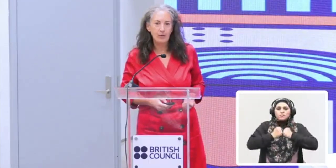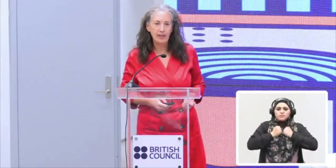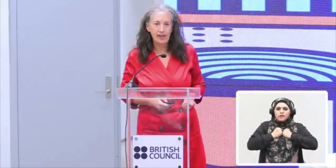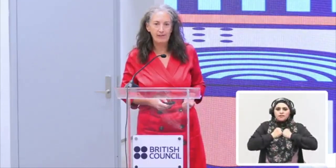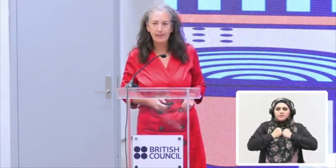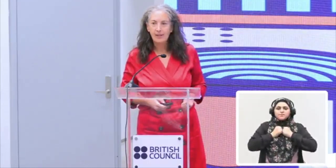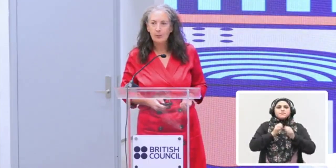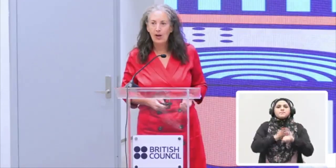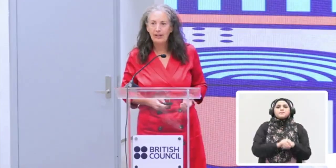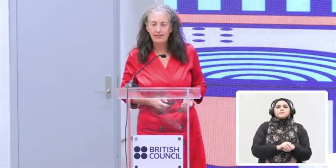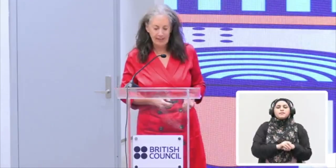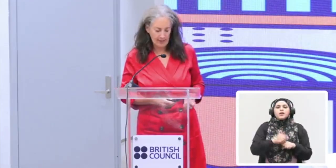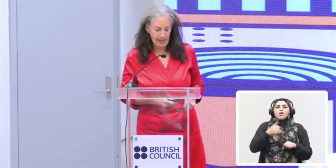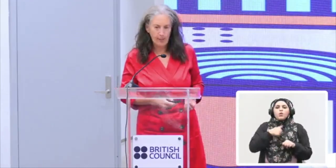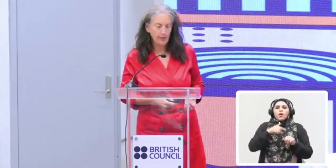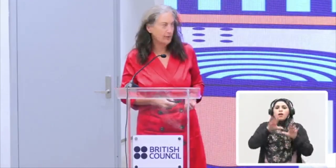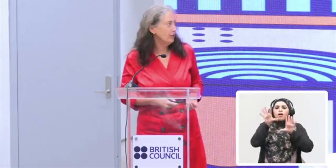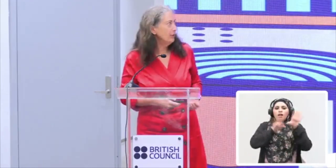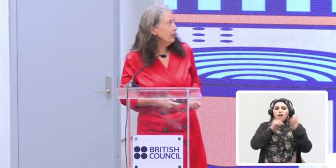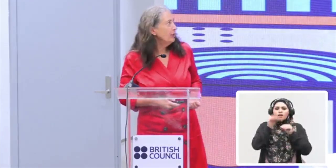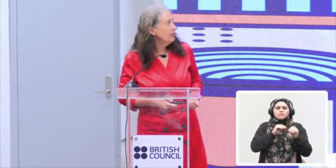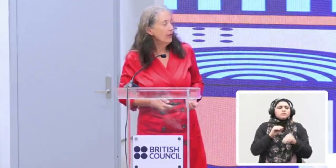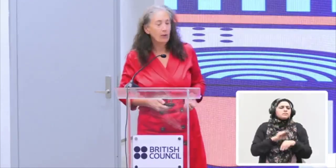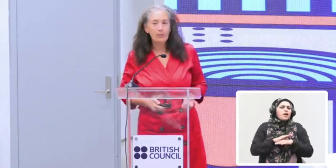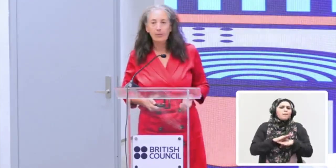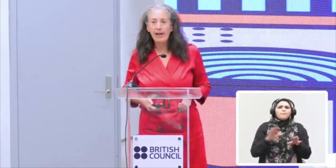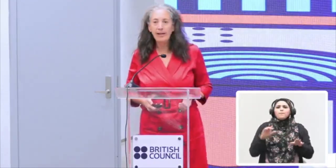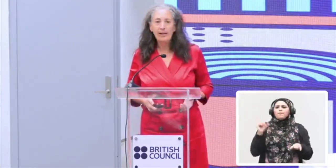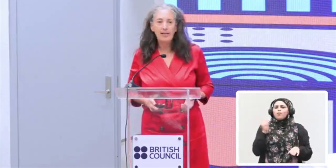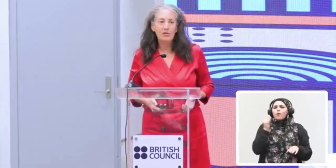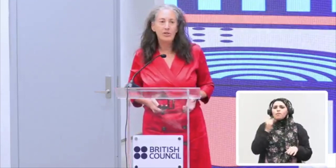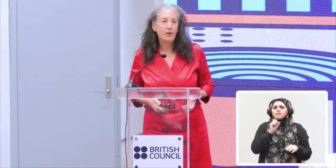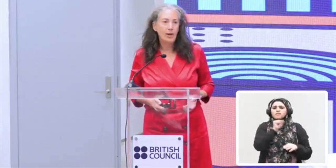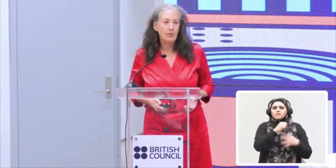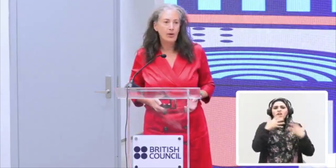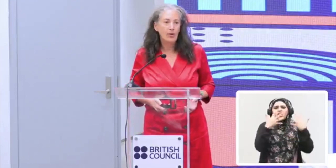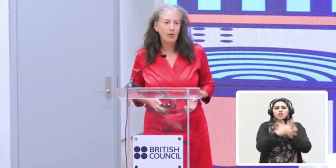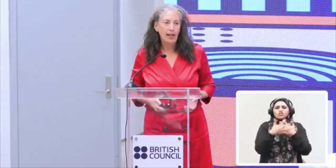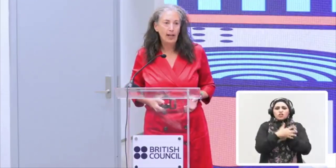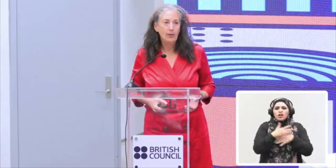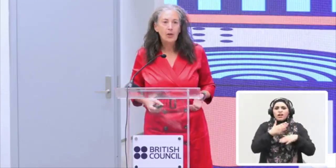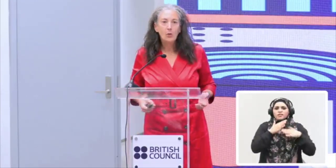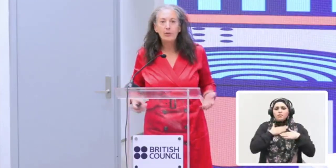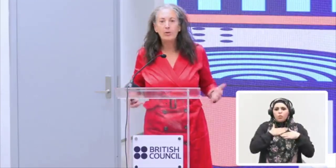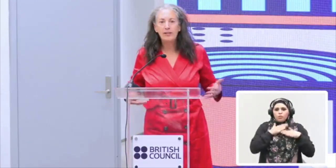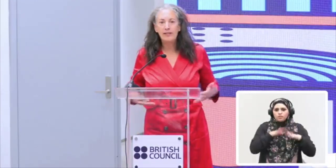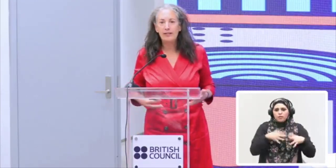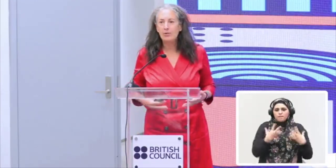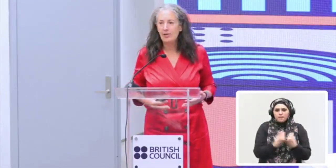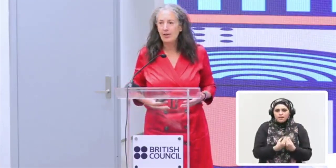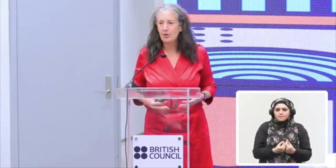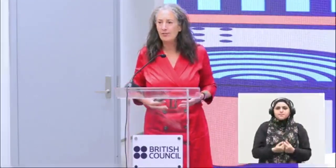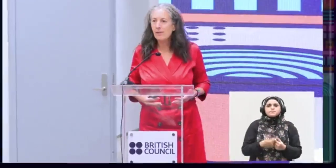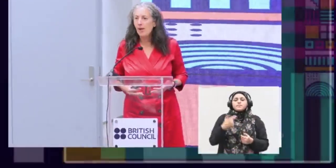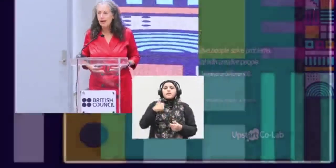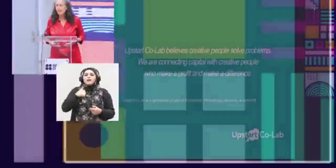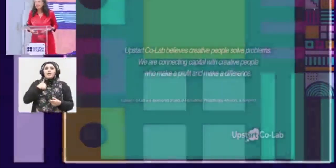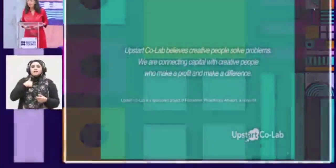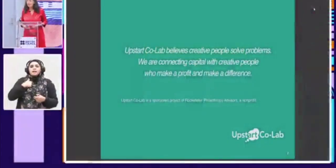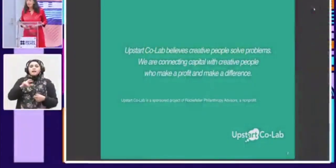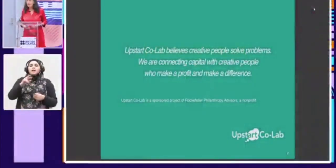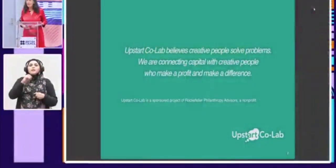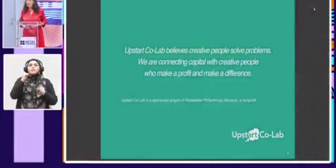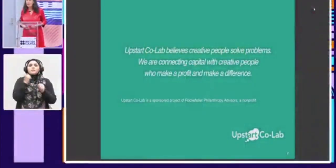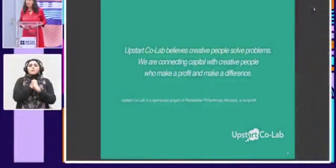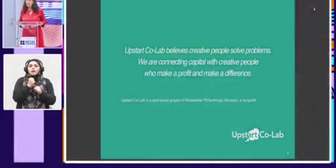that we have brought investment capital to. So my NGO, Upstart CoLab, we work at the intersection of impact